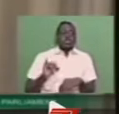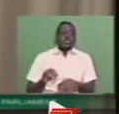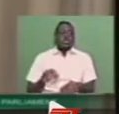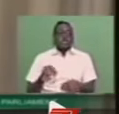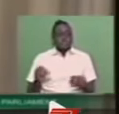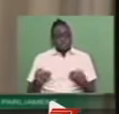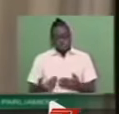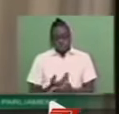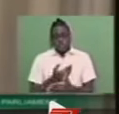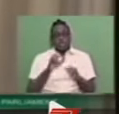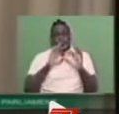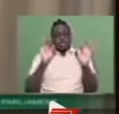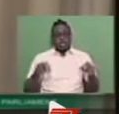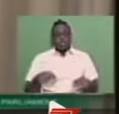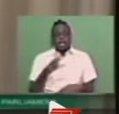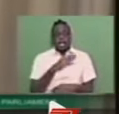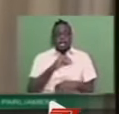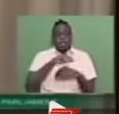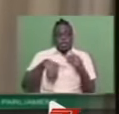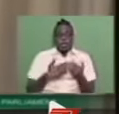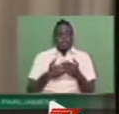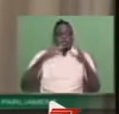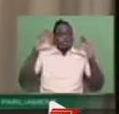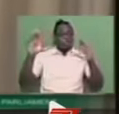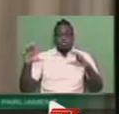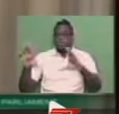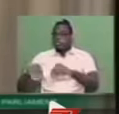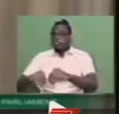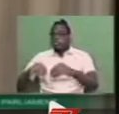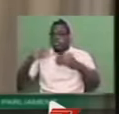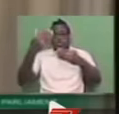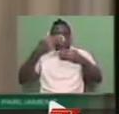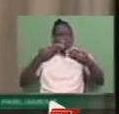week. This is, I'm quoting from the article,